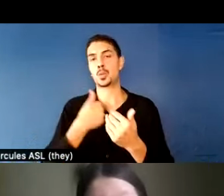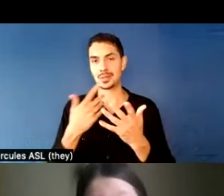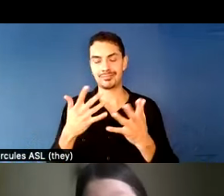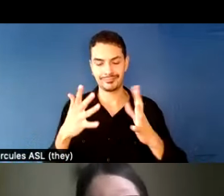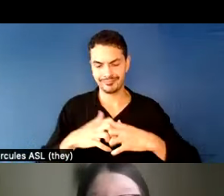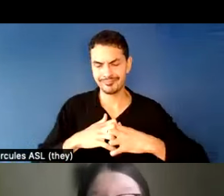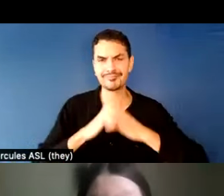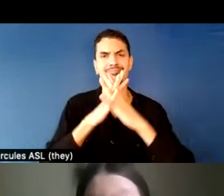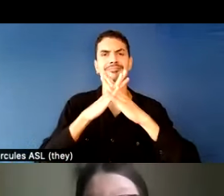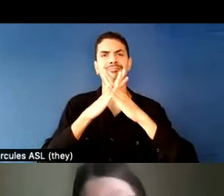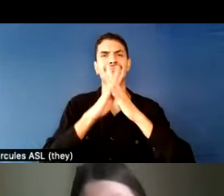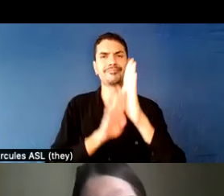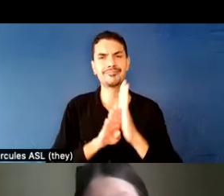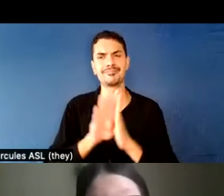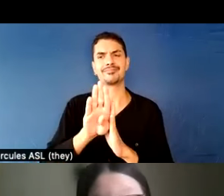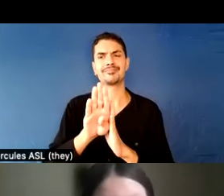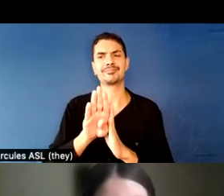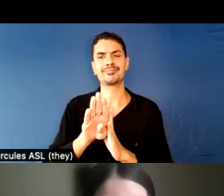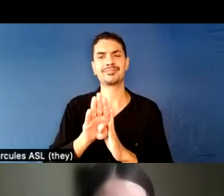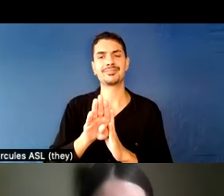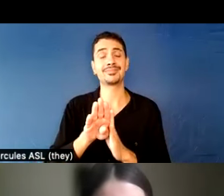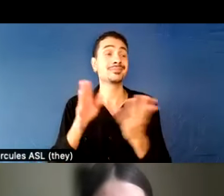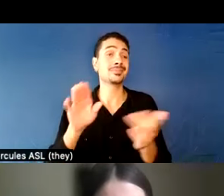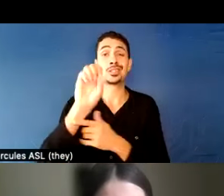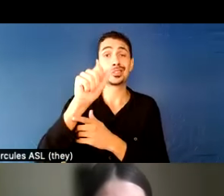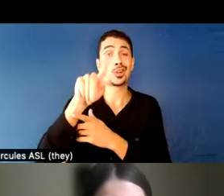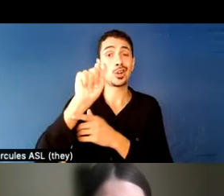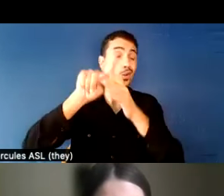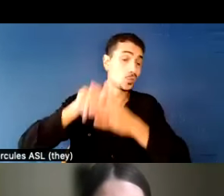created by and for mainstream communities.